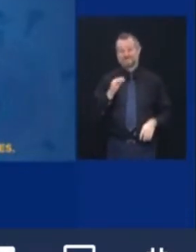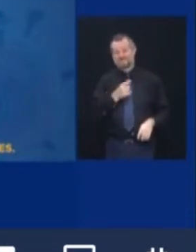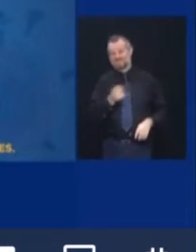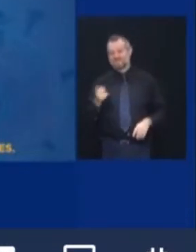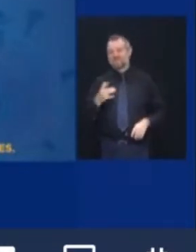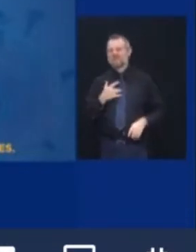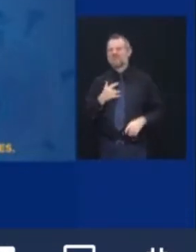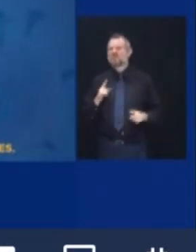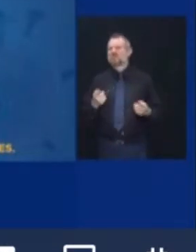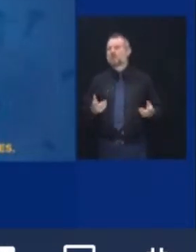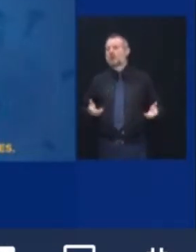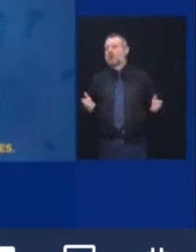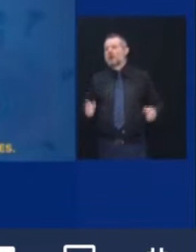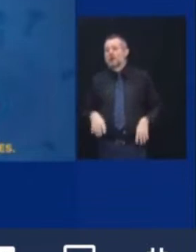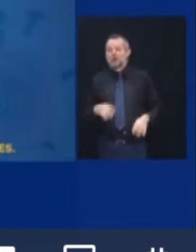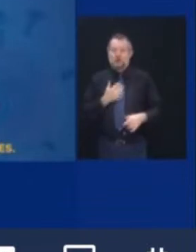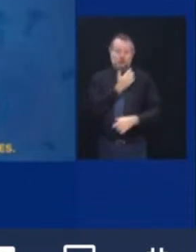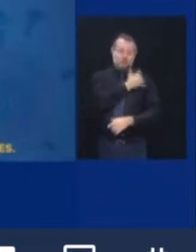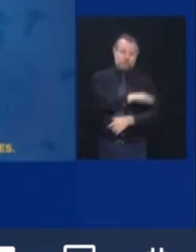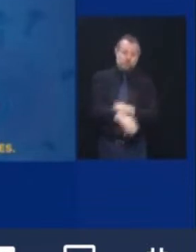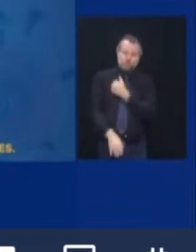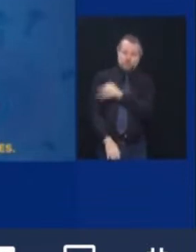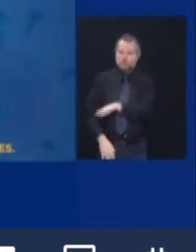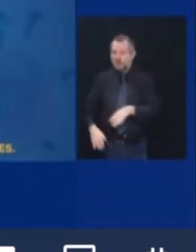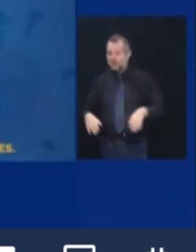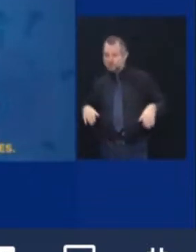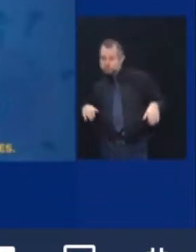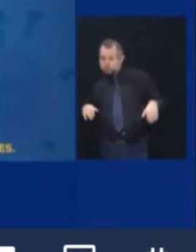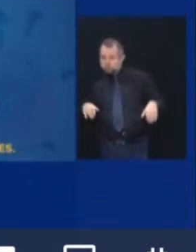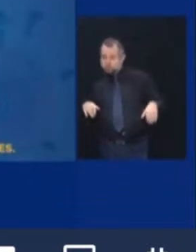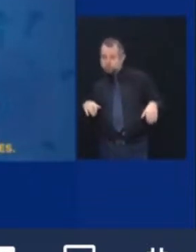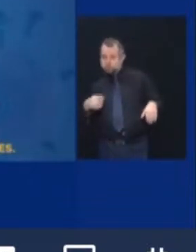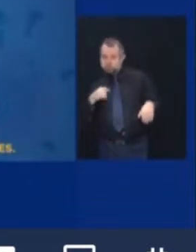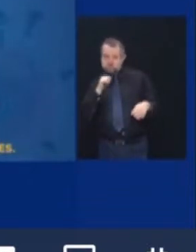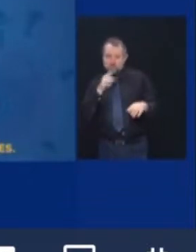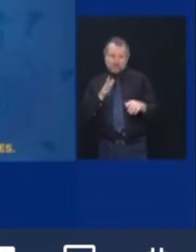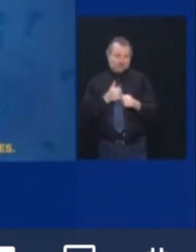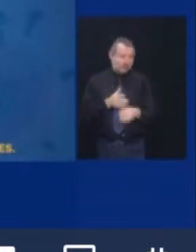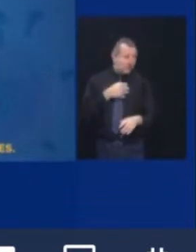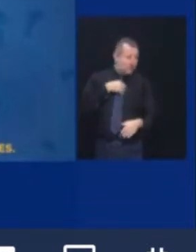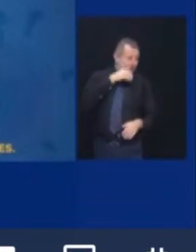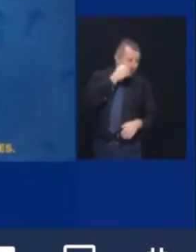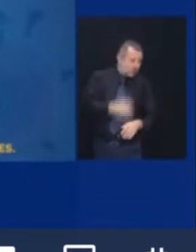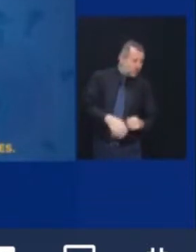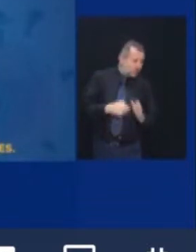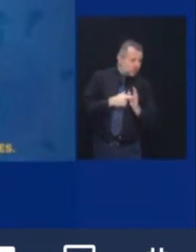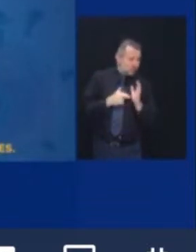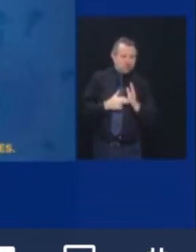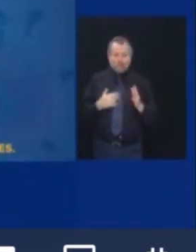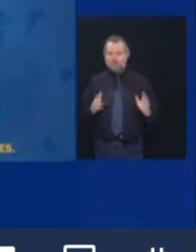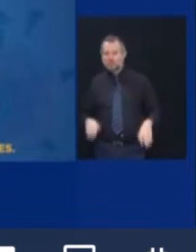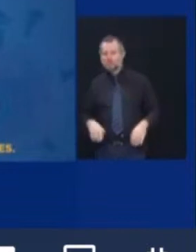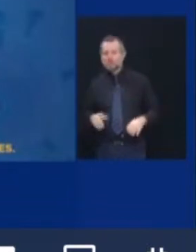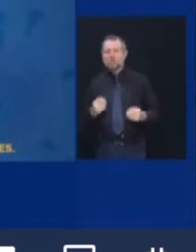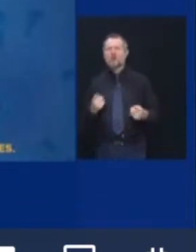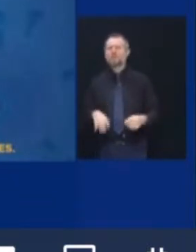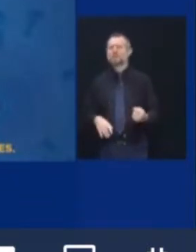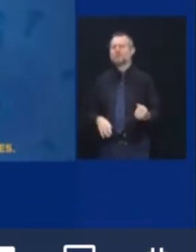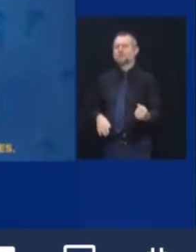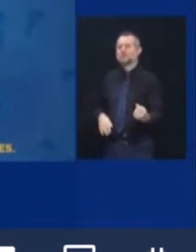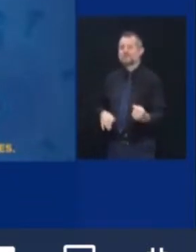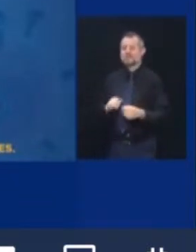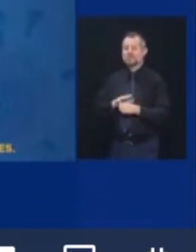over and you don't follow the rules, the virus will spread. It is that